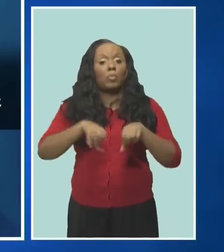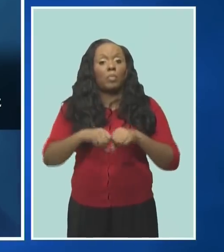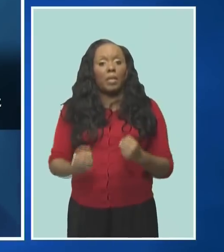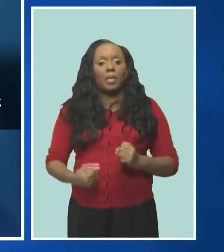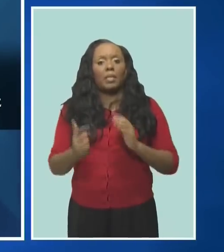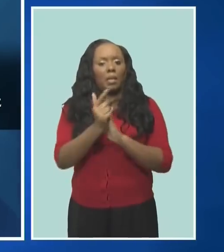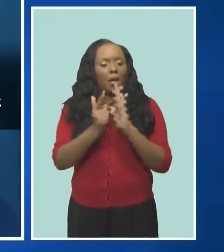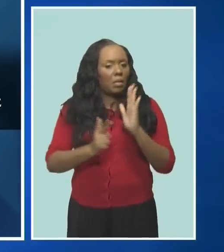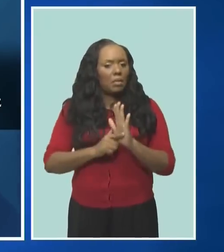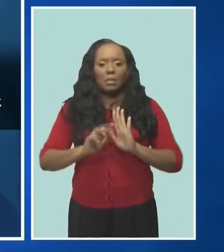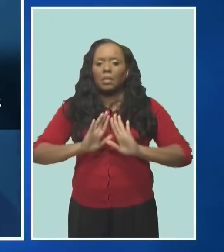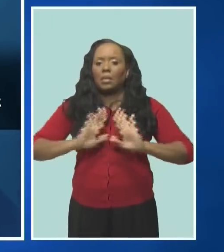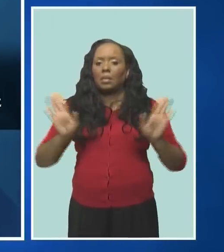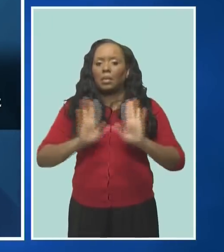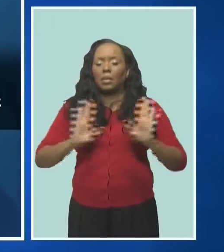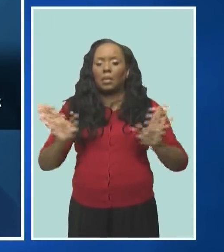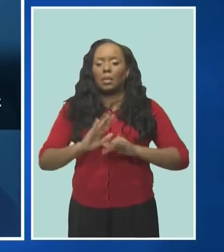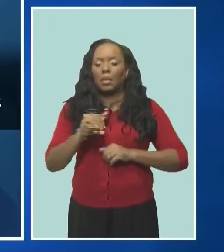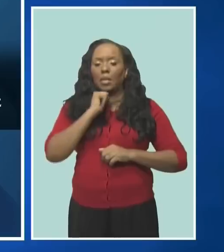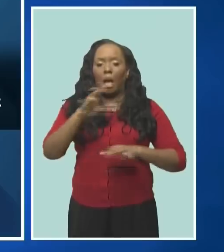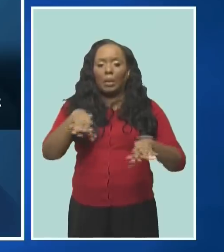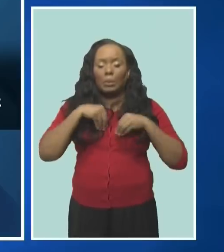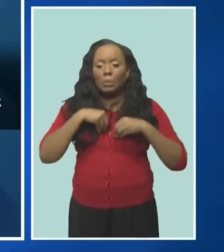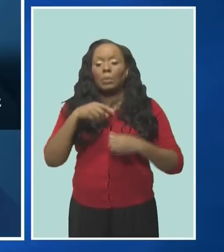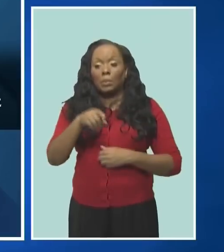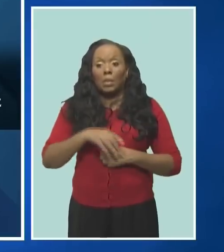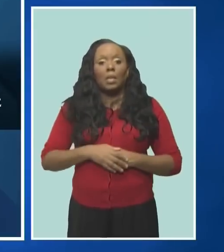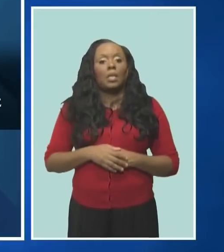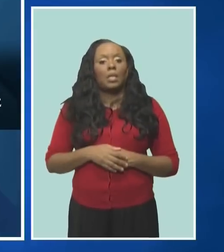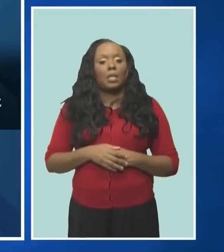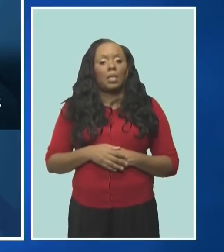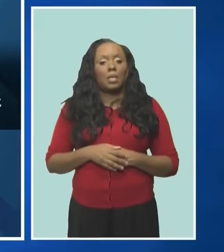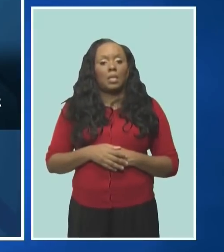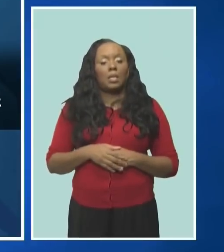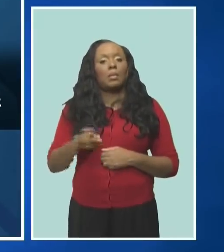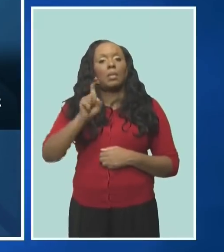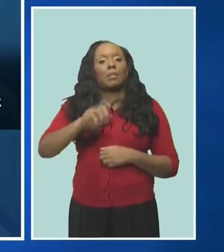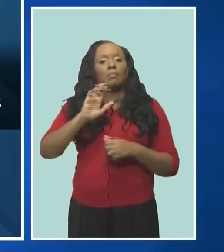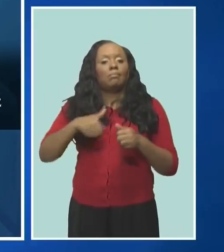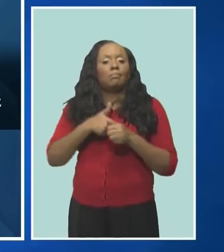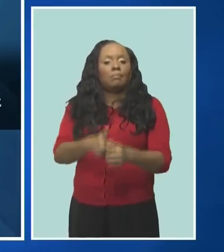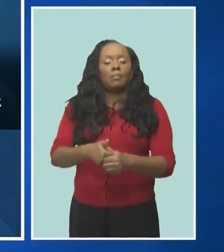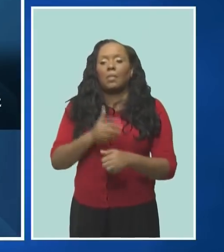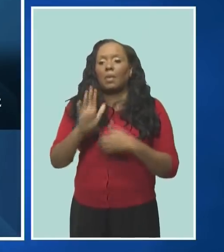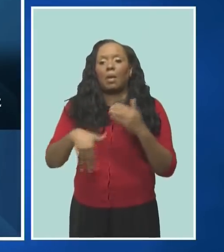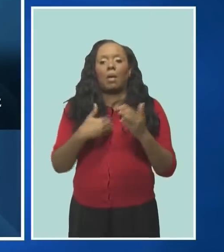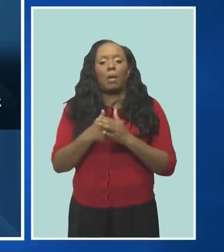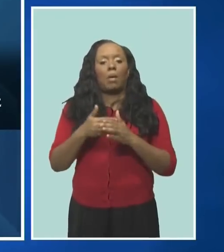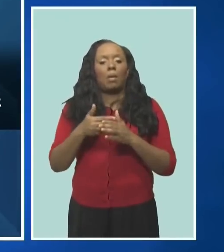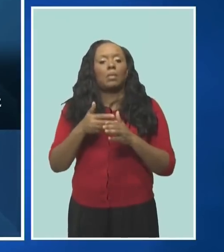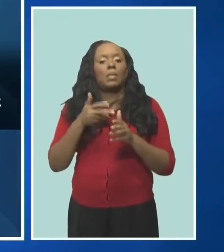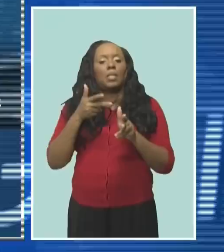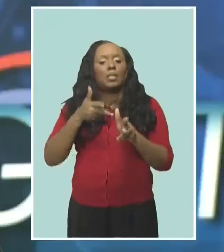we promote and encourage all operators to be in conformity with all the traffic laws.